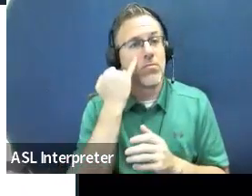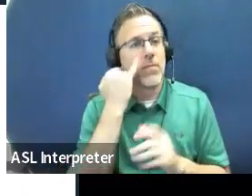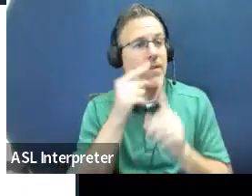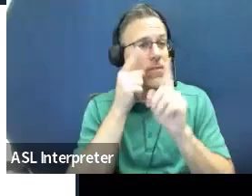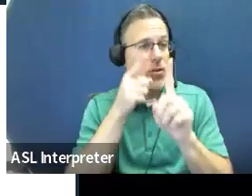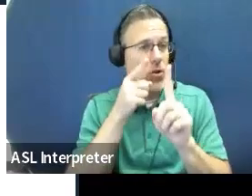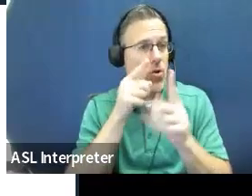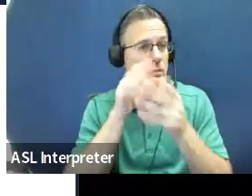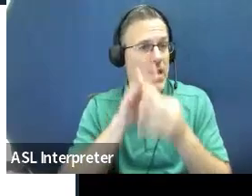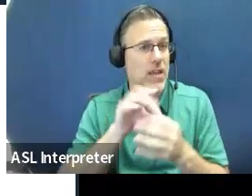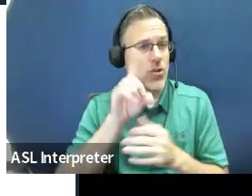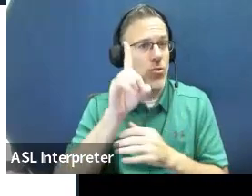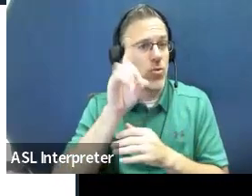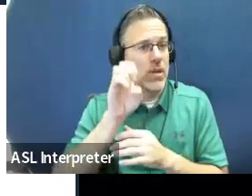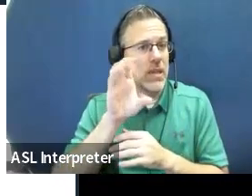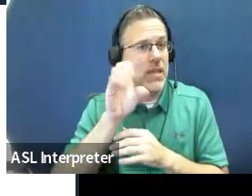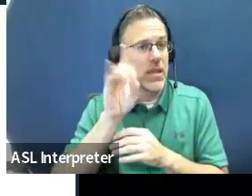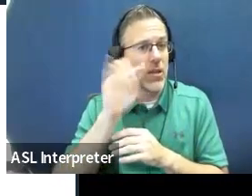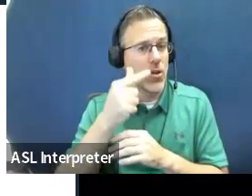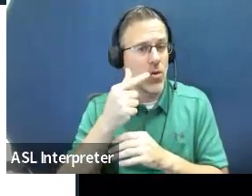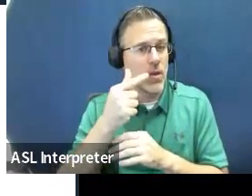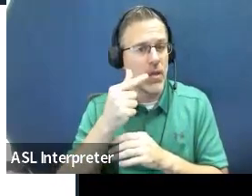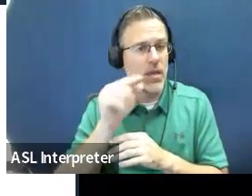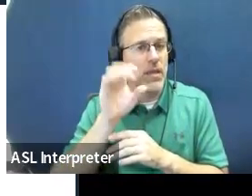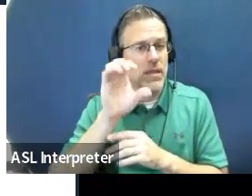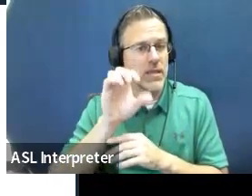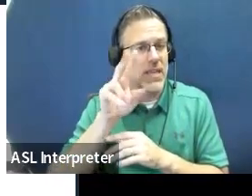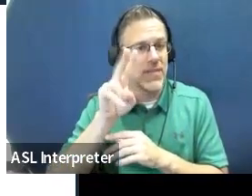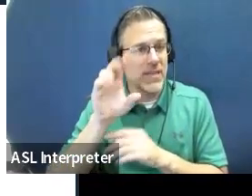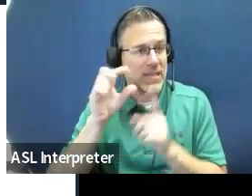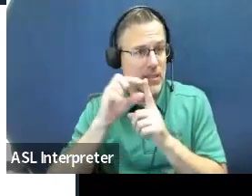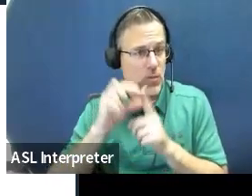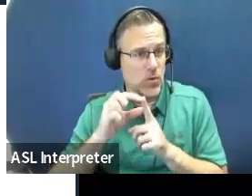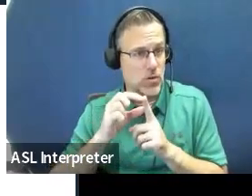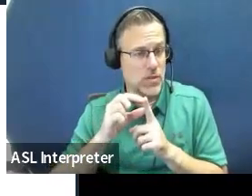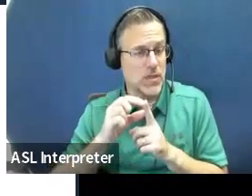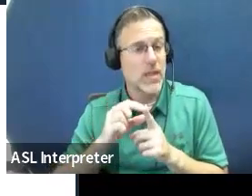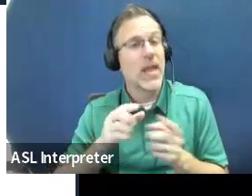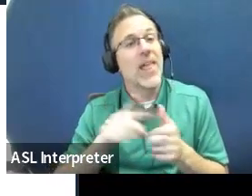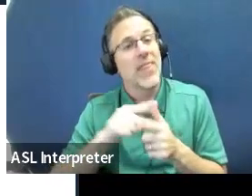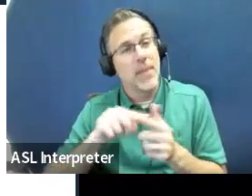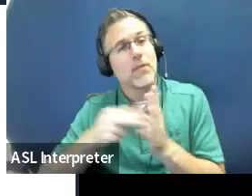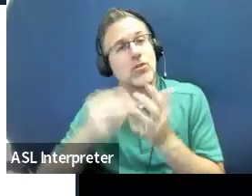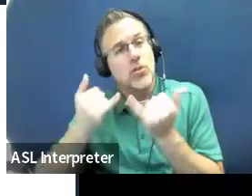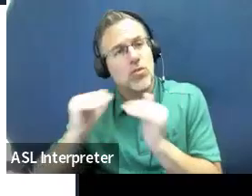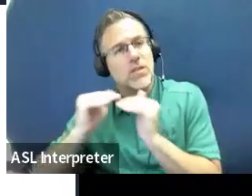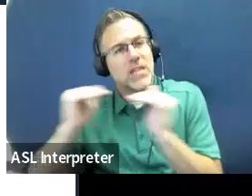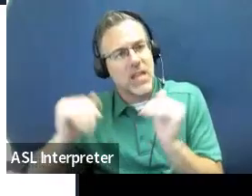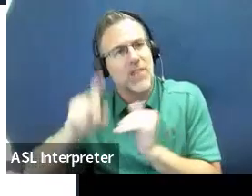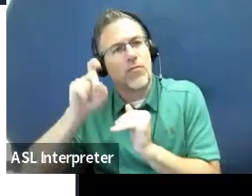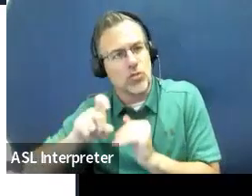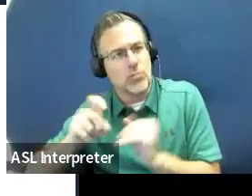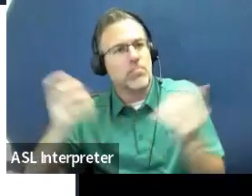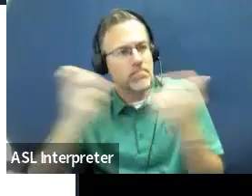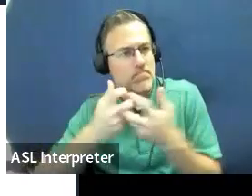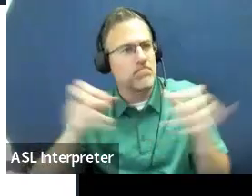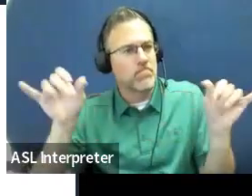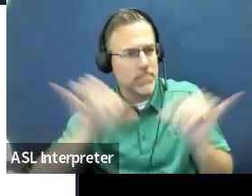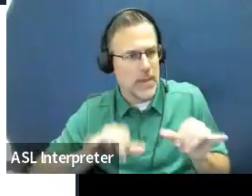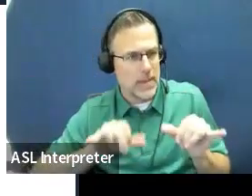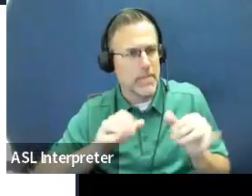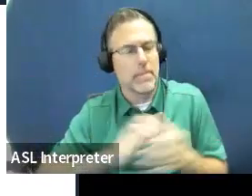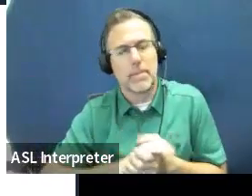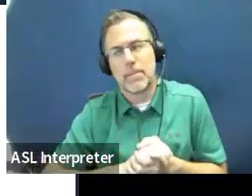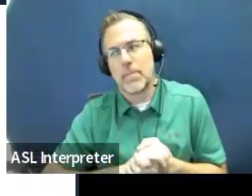around decoding CVC words, then your present level should be around decoding CVC words or whatever that skill is within your